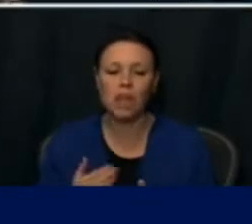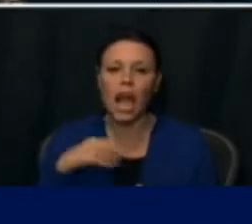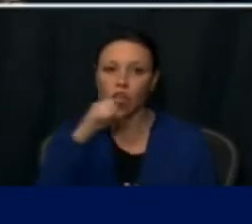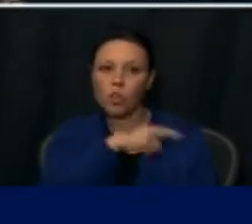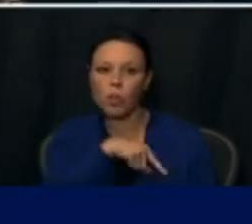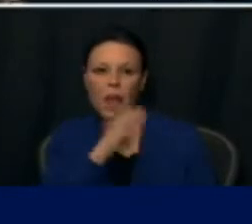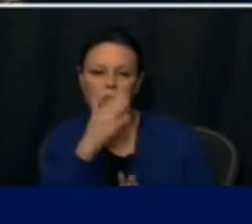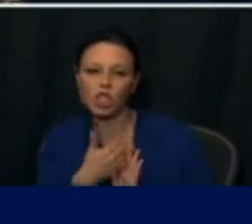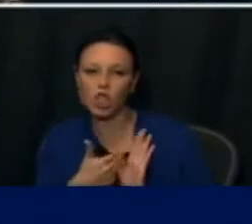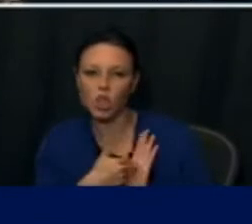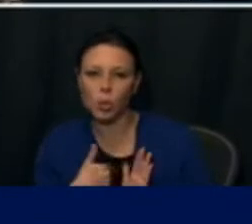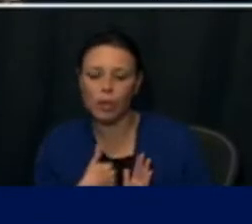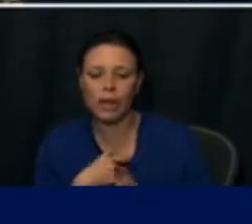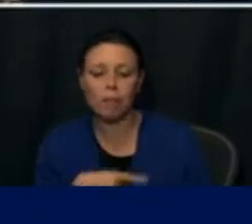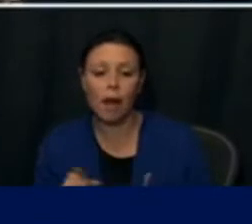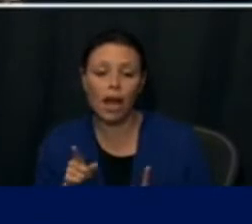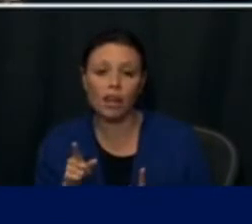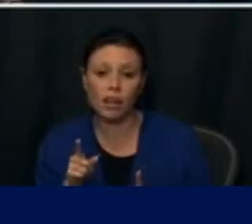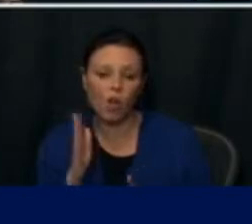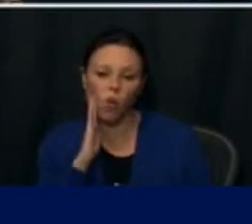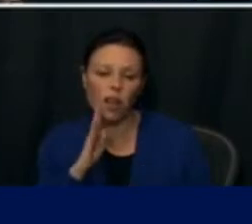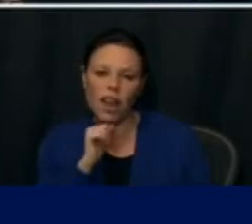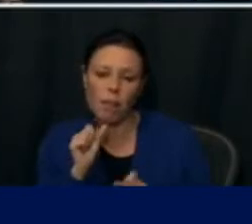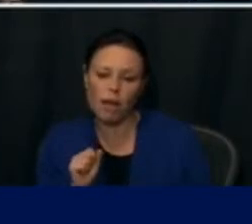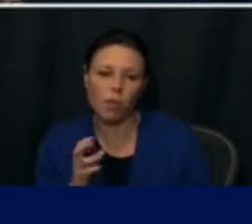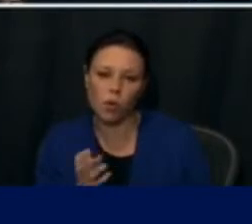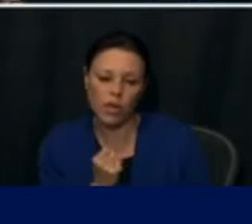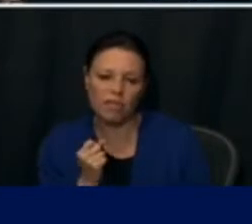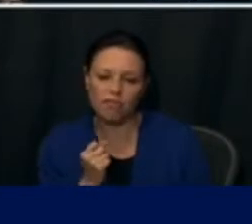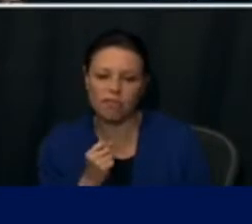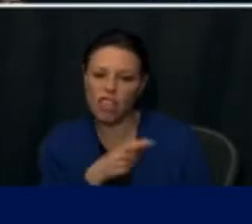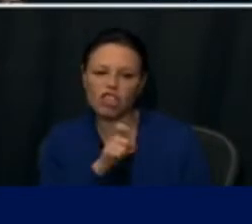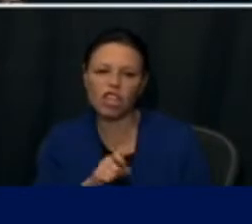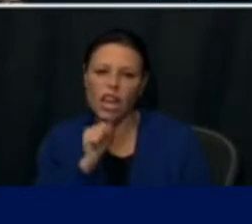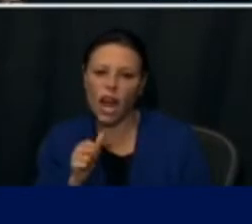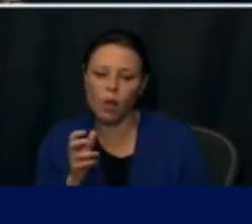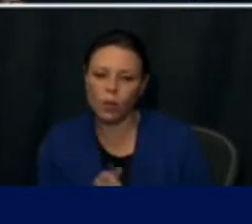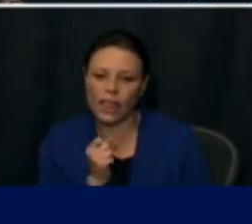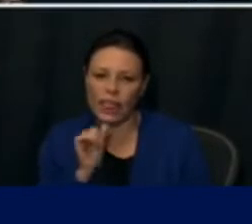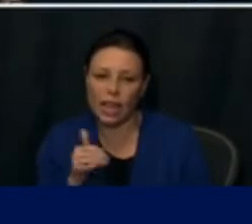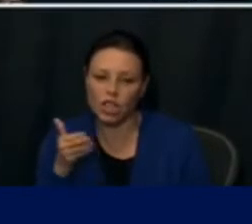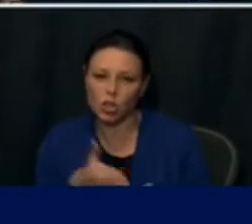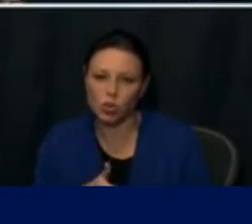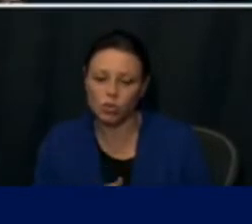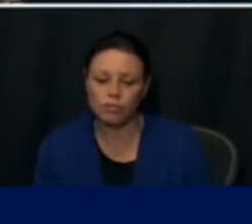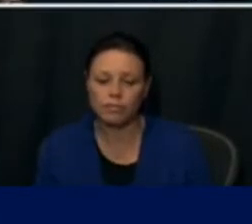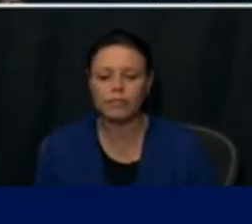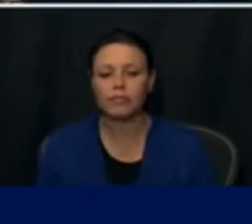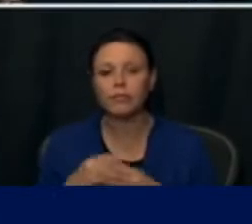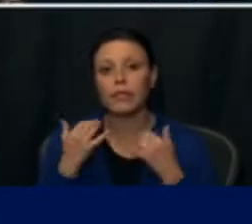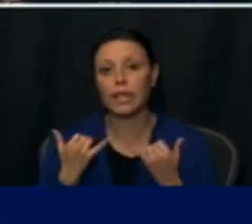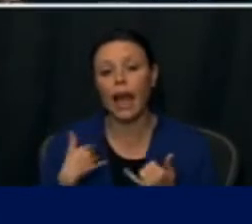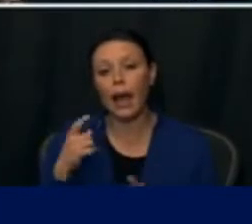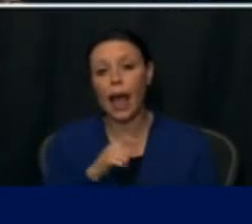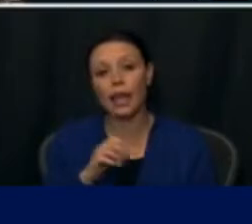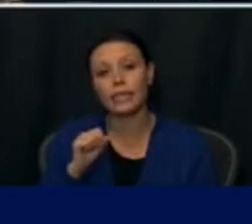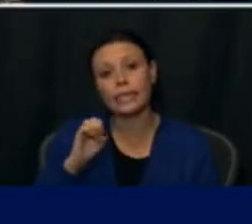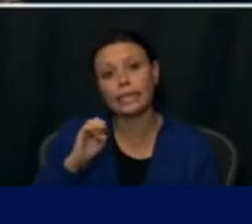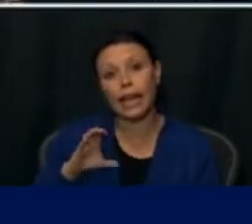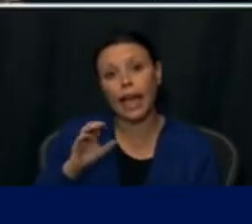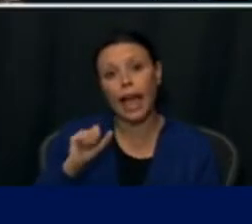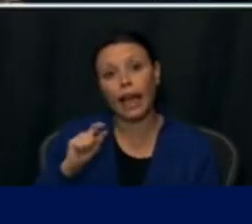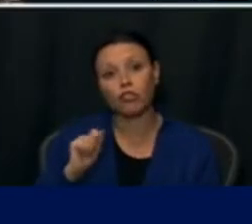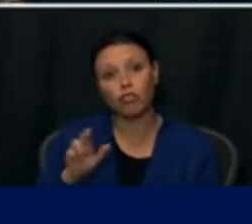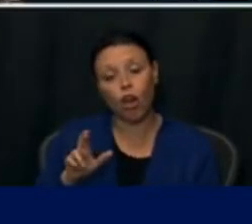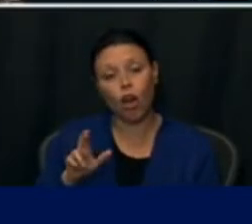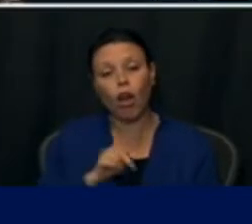but it's a suit that they should never be able to win uh they should never ever be able to win so now I'd like to ask secretary AAR